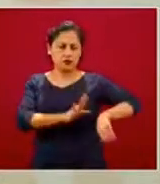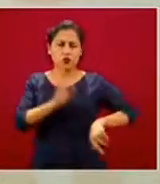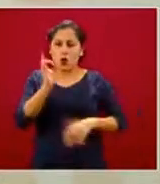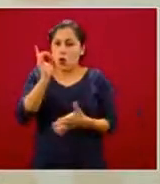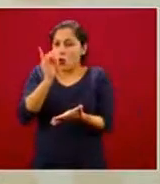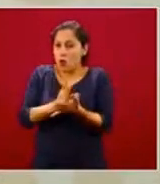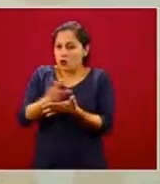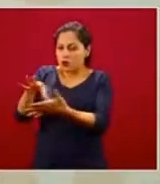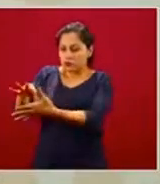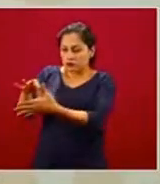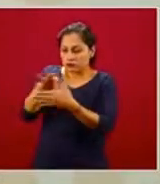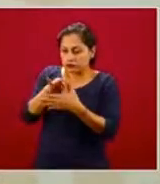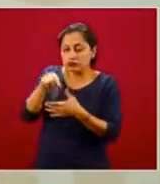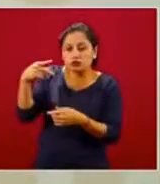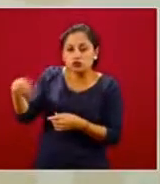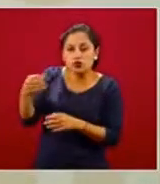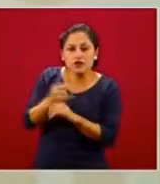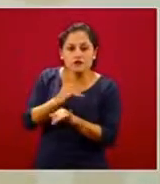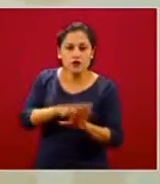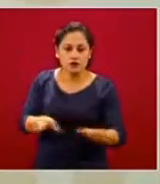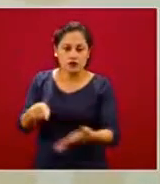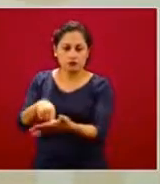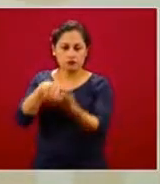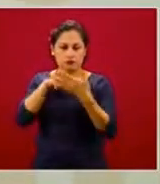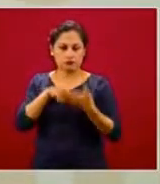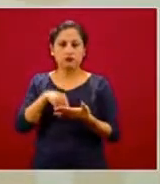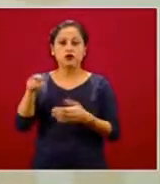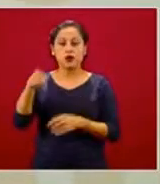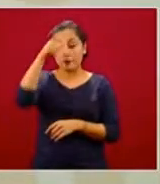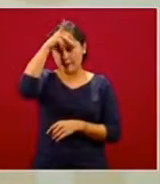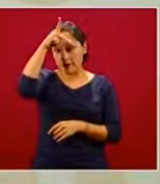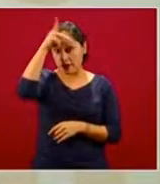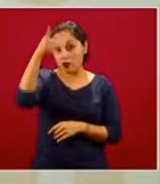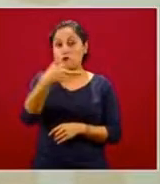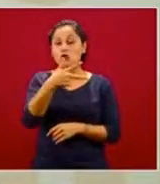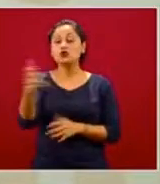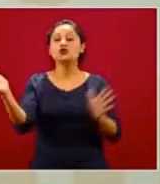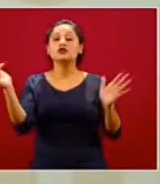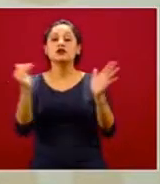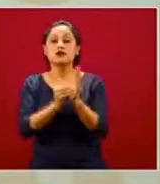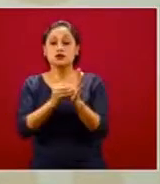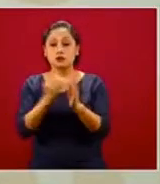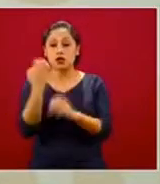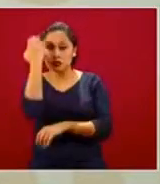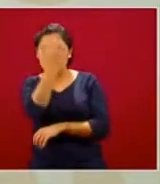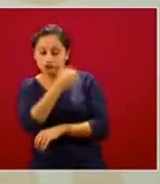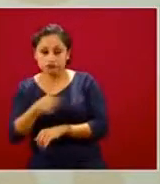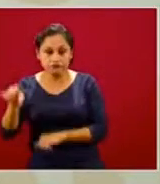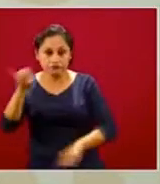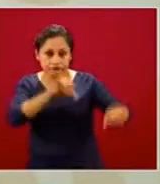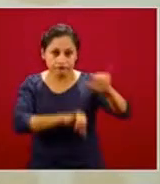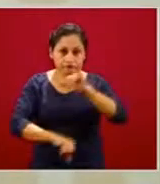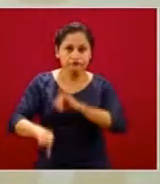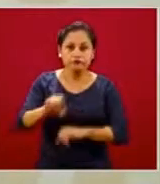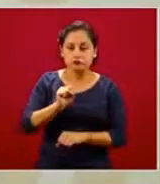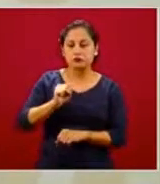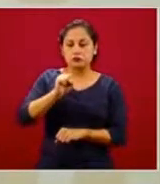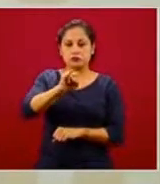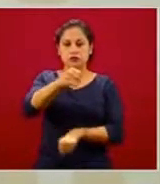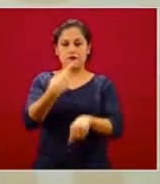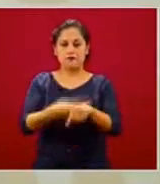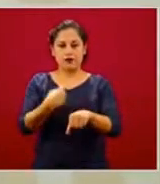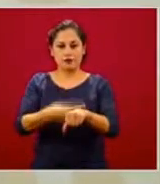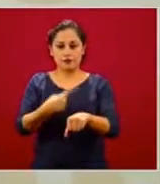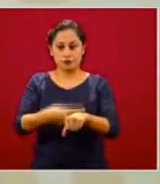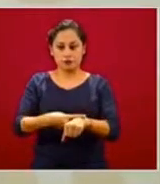talking about documented information. So they had 800,000 confirmed cases, diagnosed